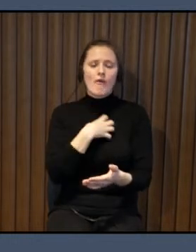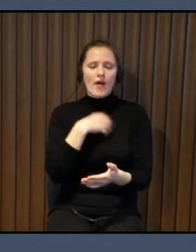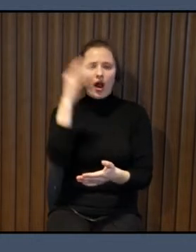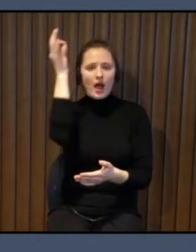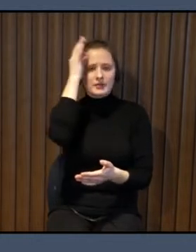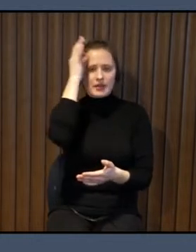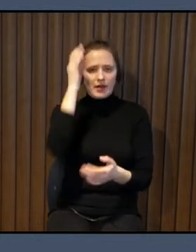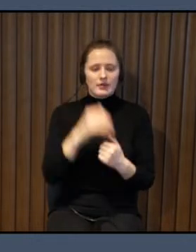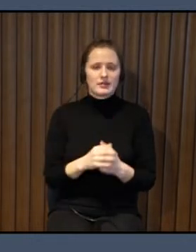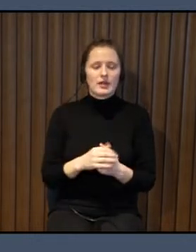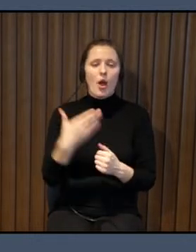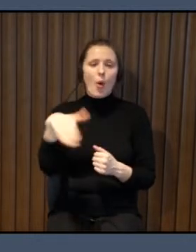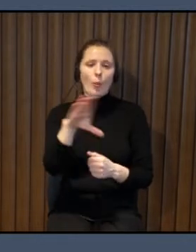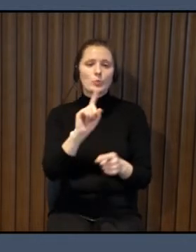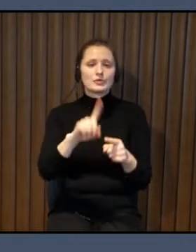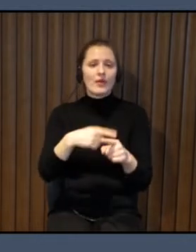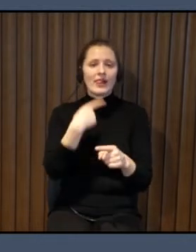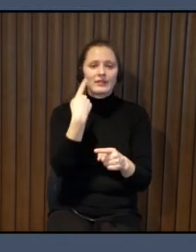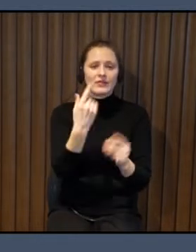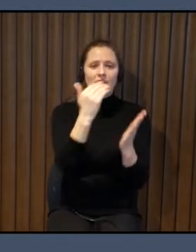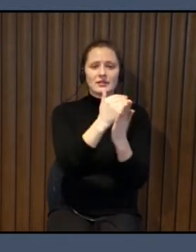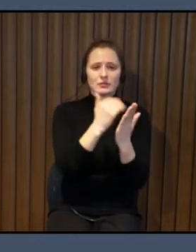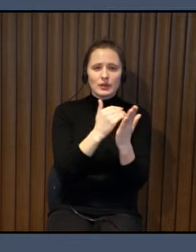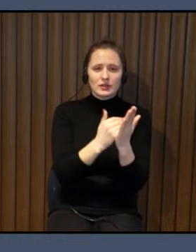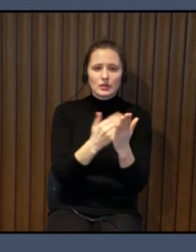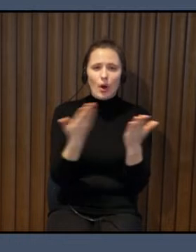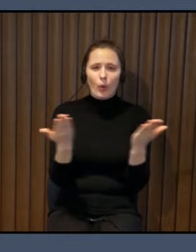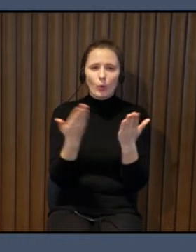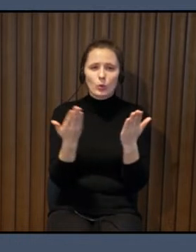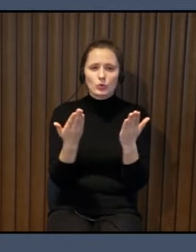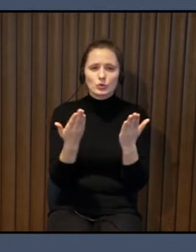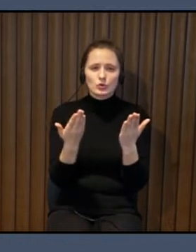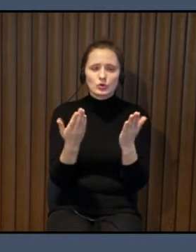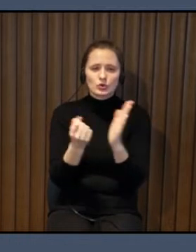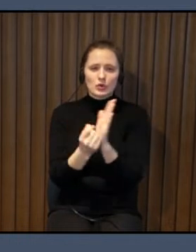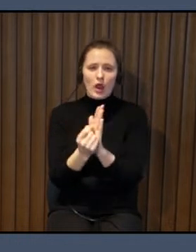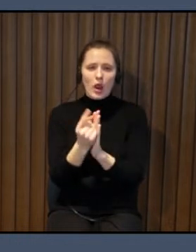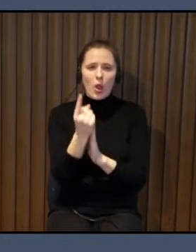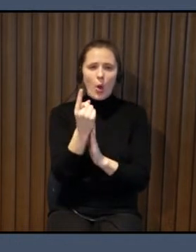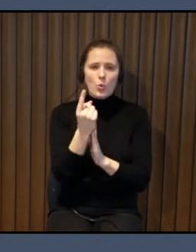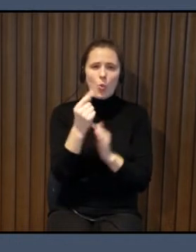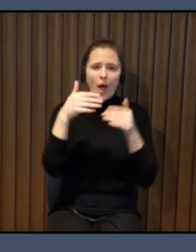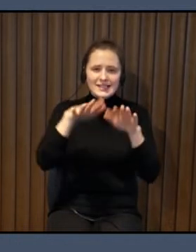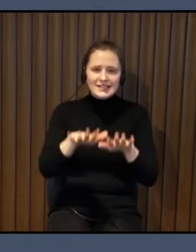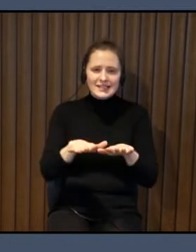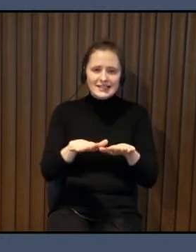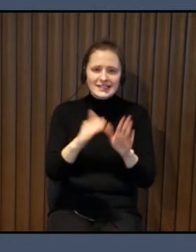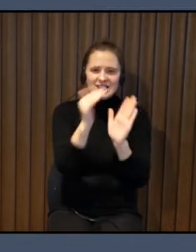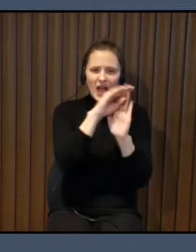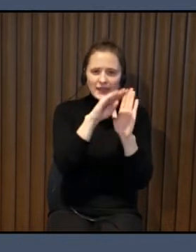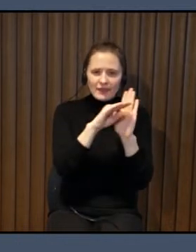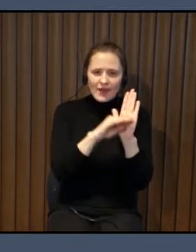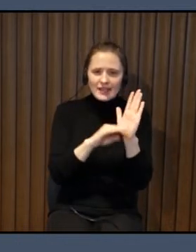foresees that the center or the subject of good governance is a human being. This is a good principle